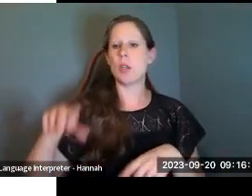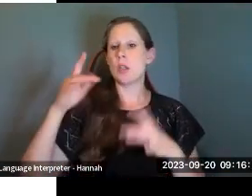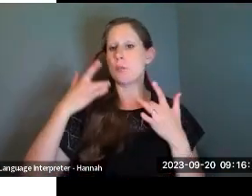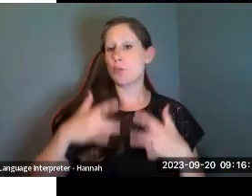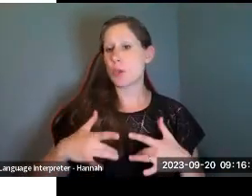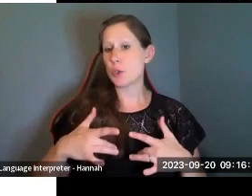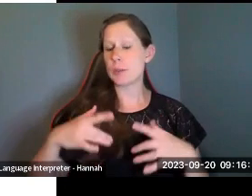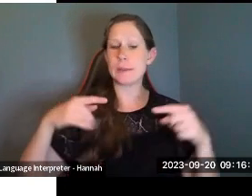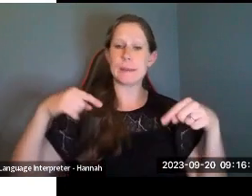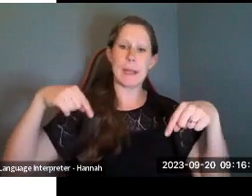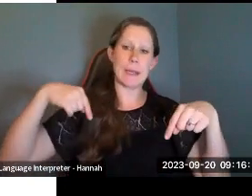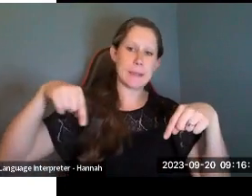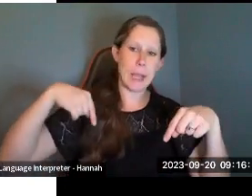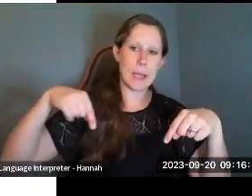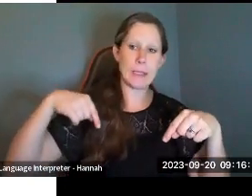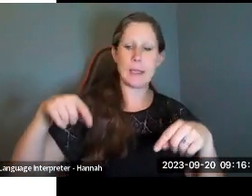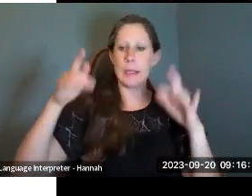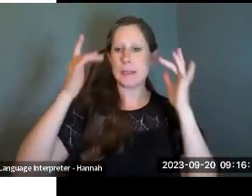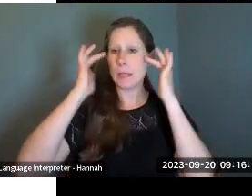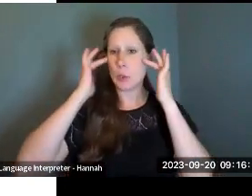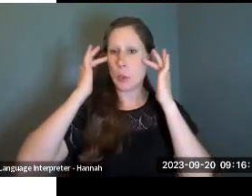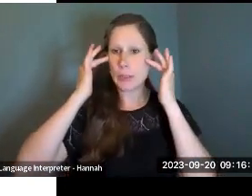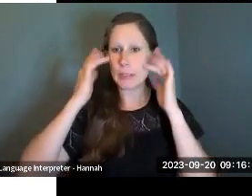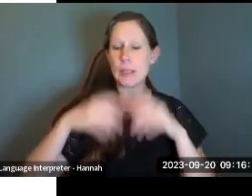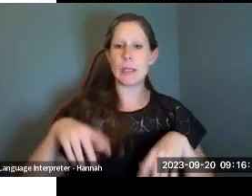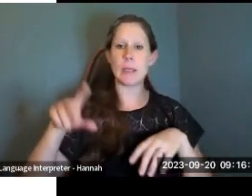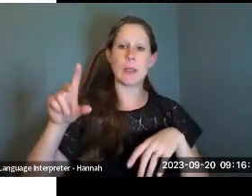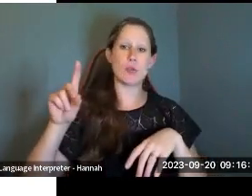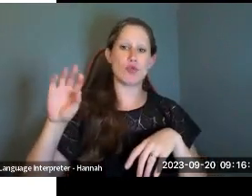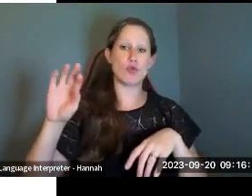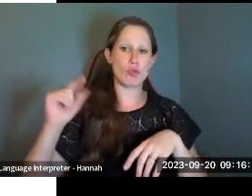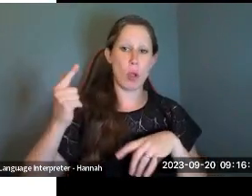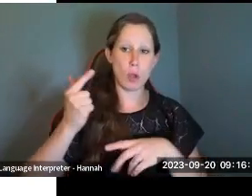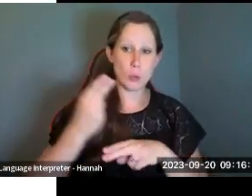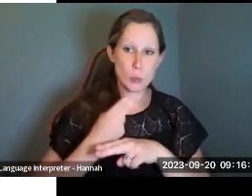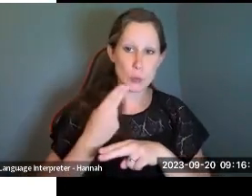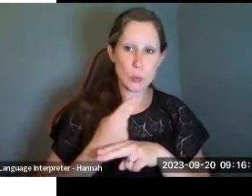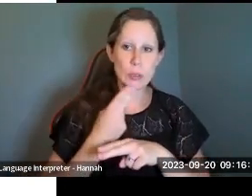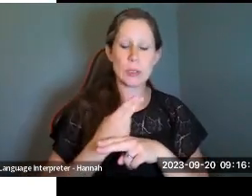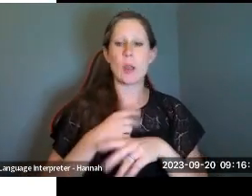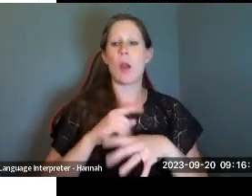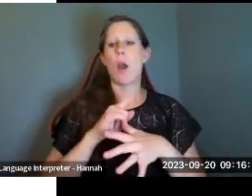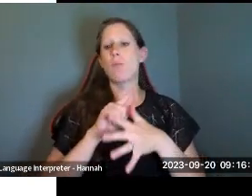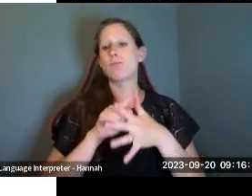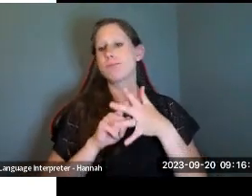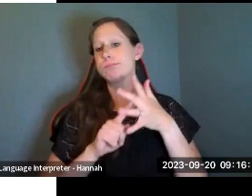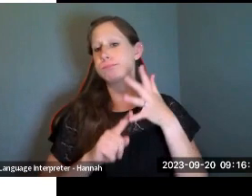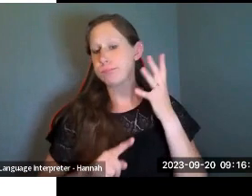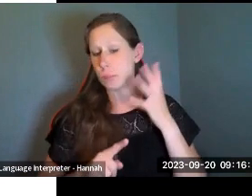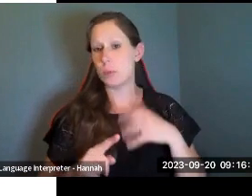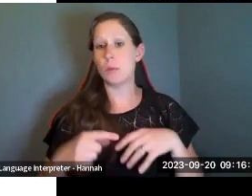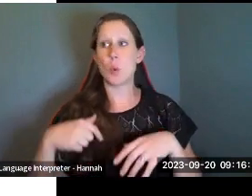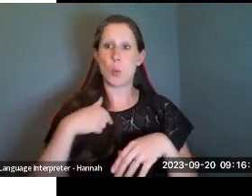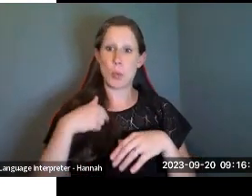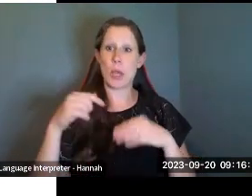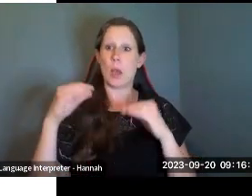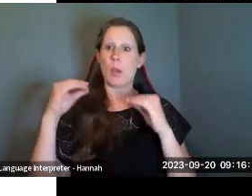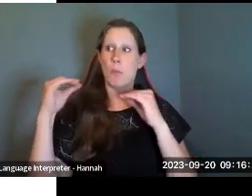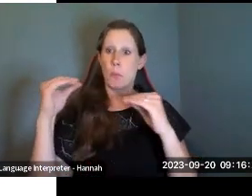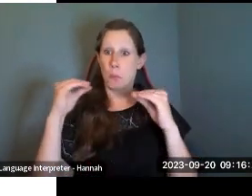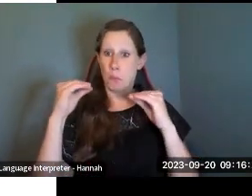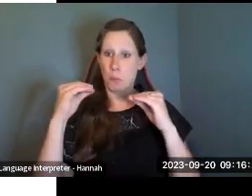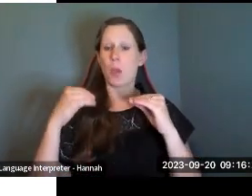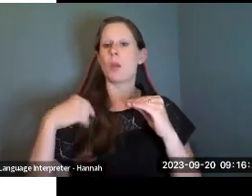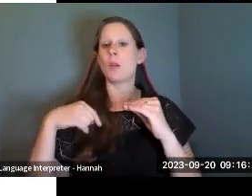psychosis, substance use. But while we give information, we definitely don't teach someone to